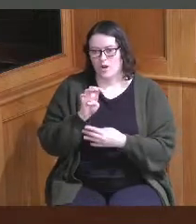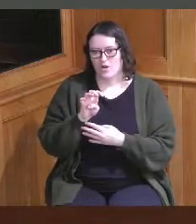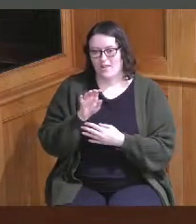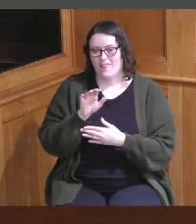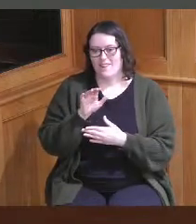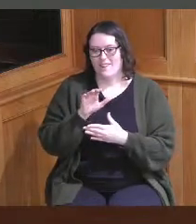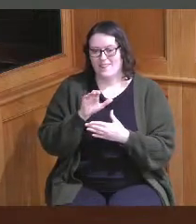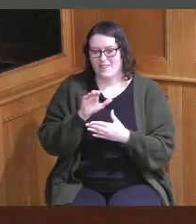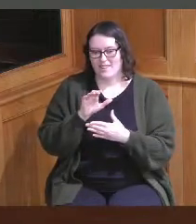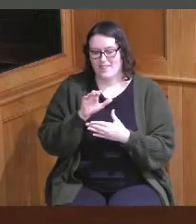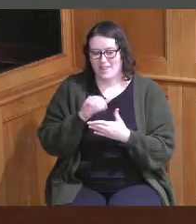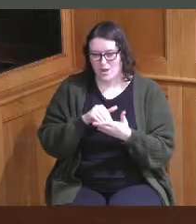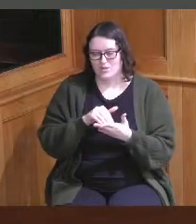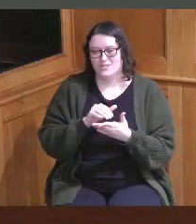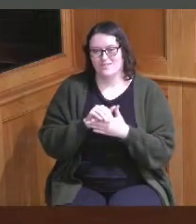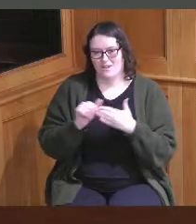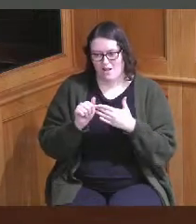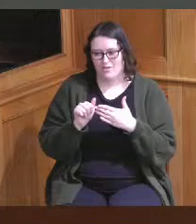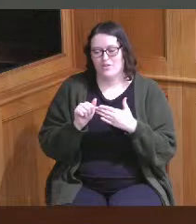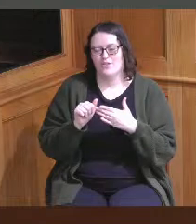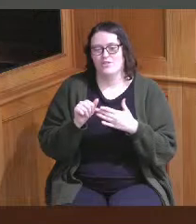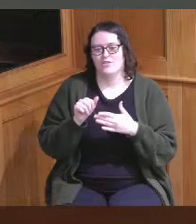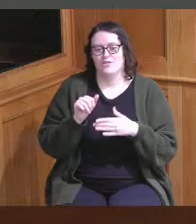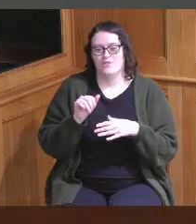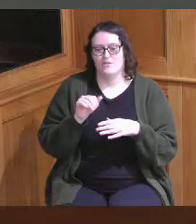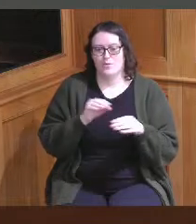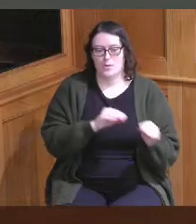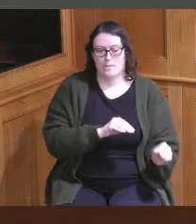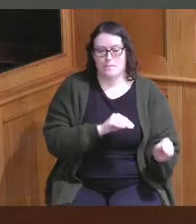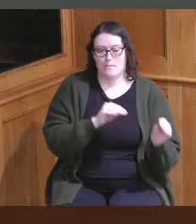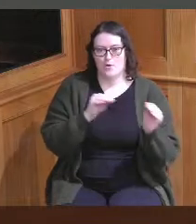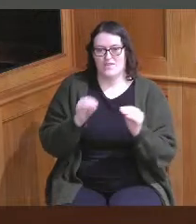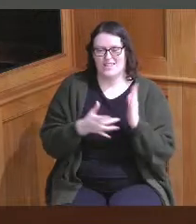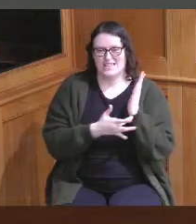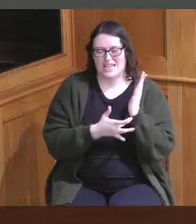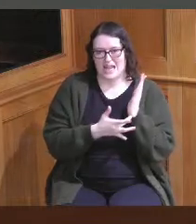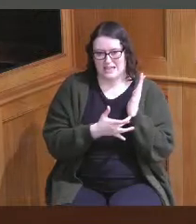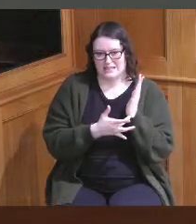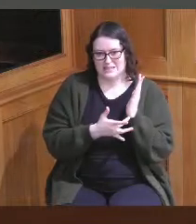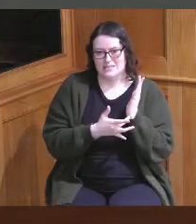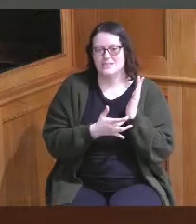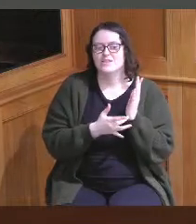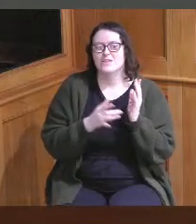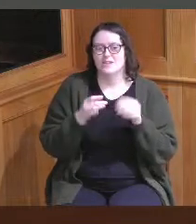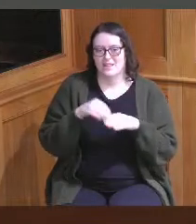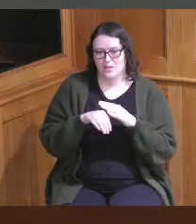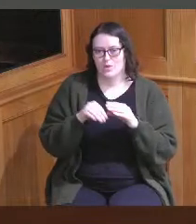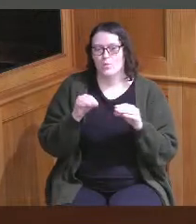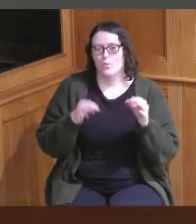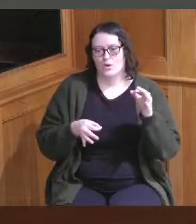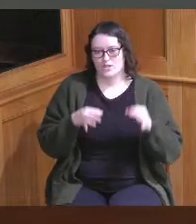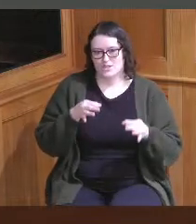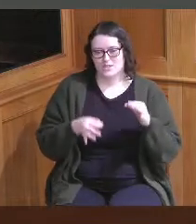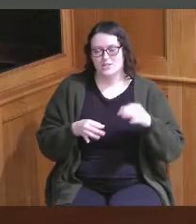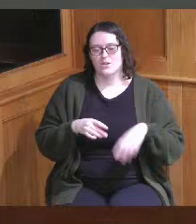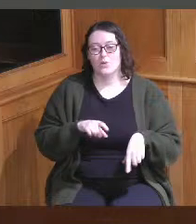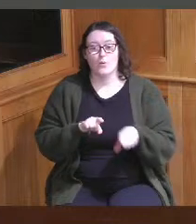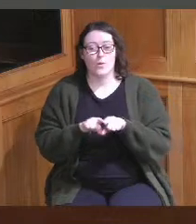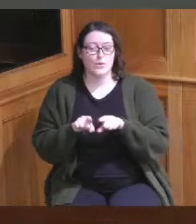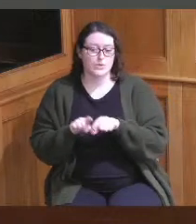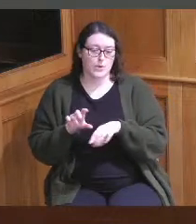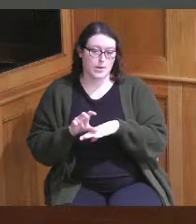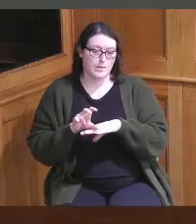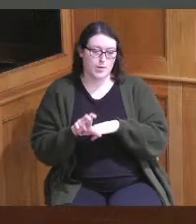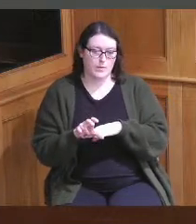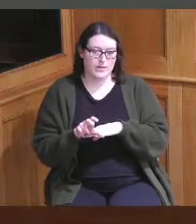$400,000 item for courts for the migration of technology within the courts, and there's also the appropriation out